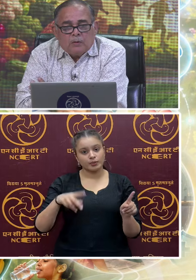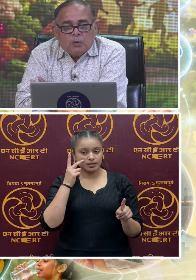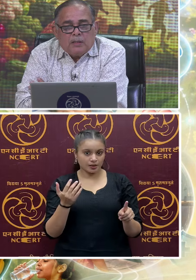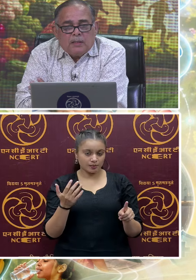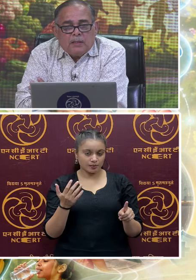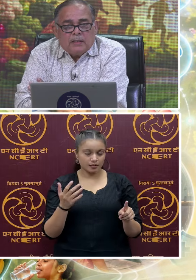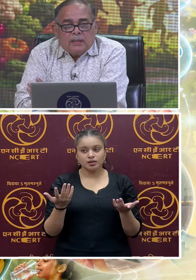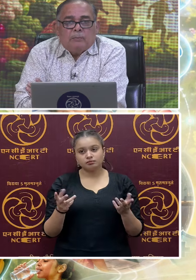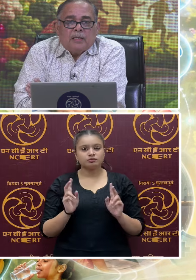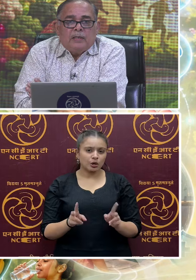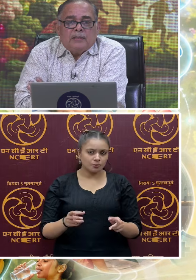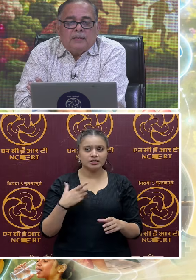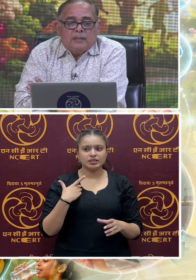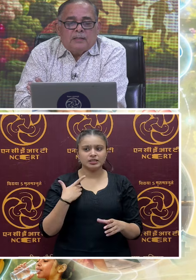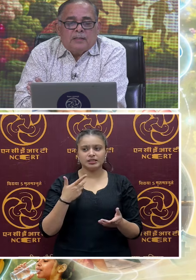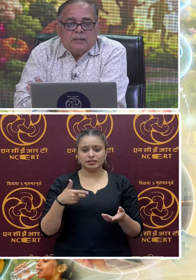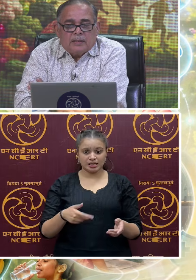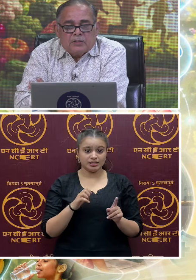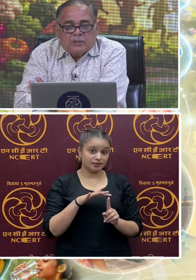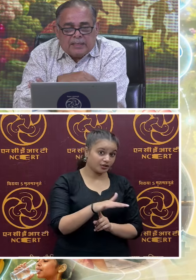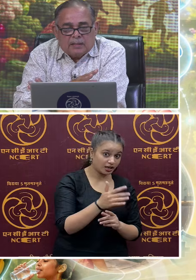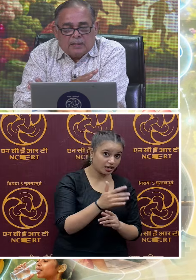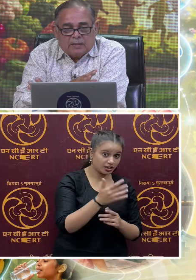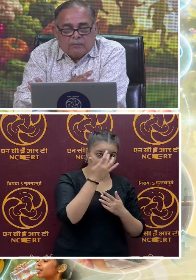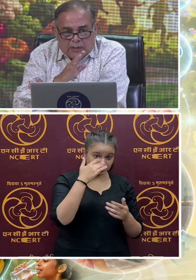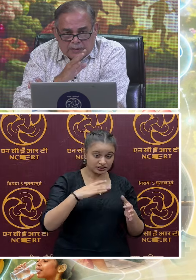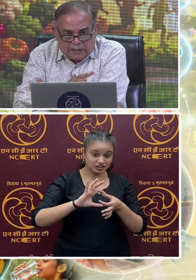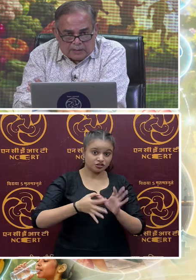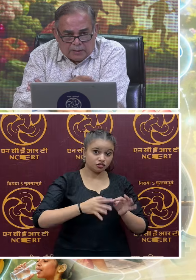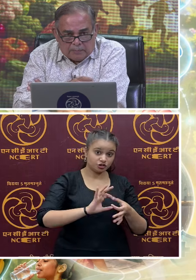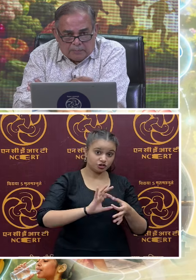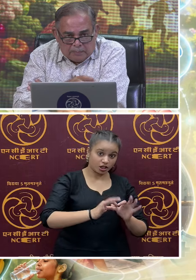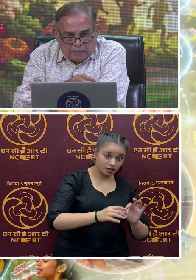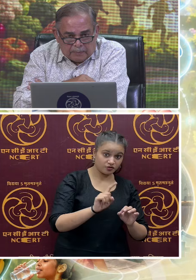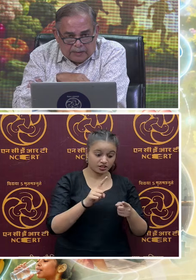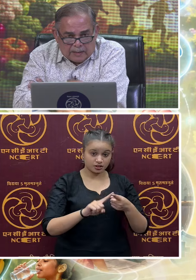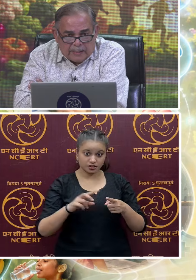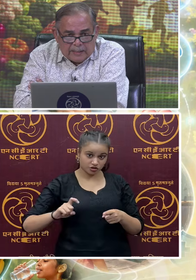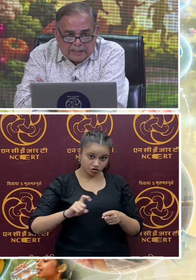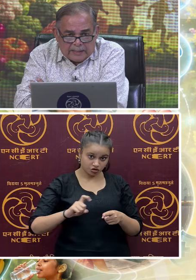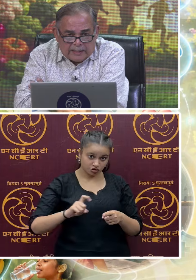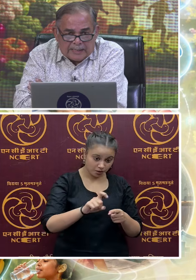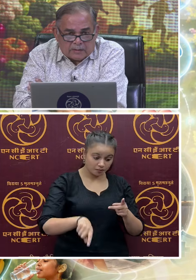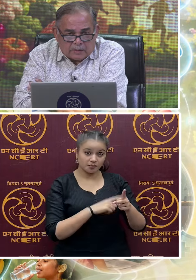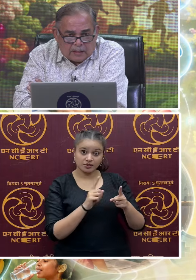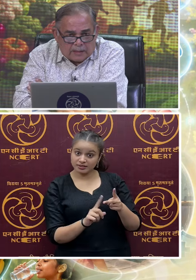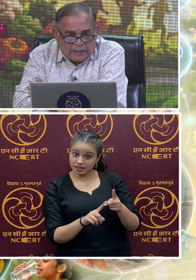Now, usually in a communicable disease, there is a chain. First, there is germ, then